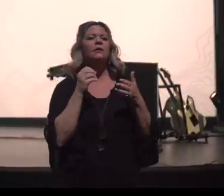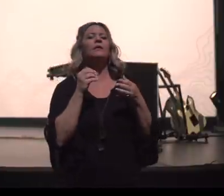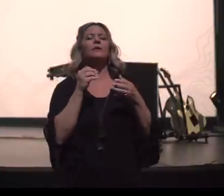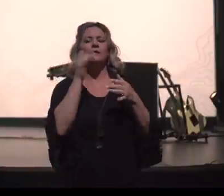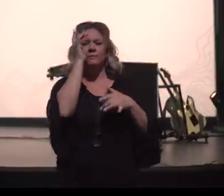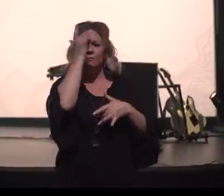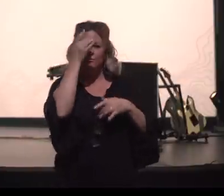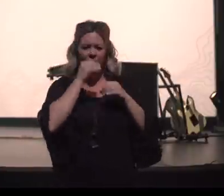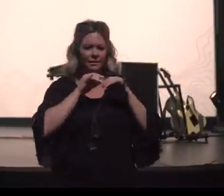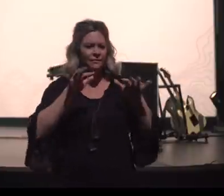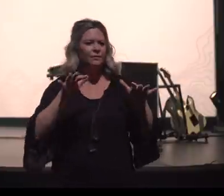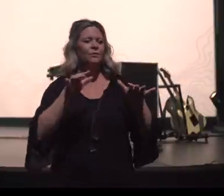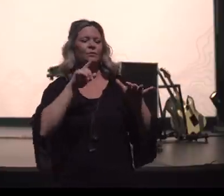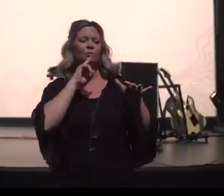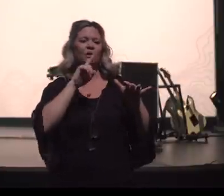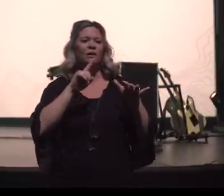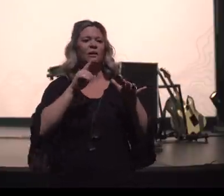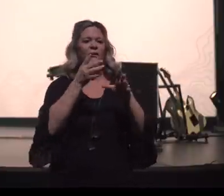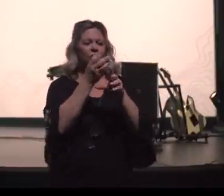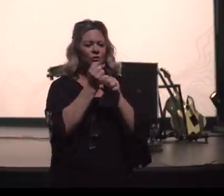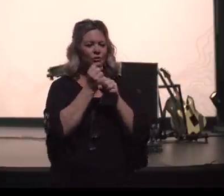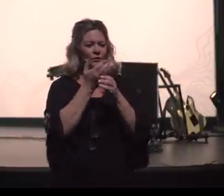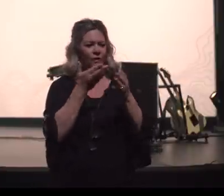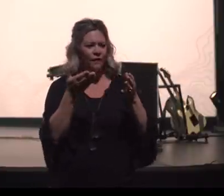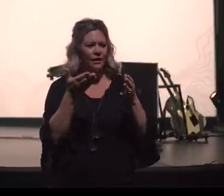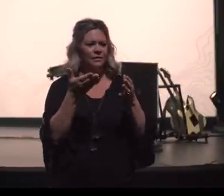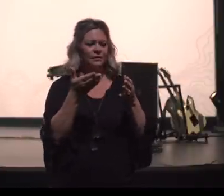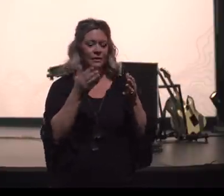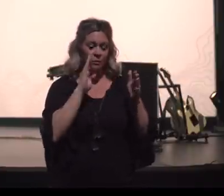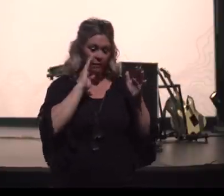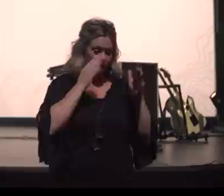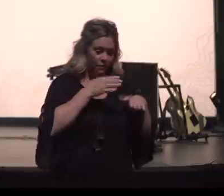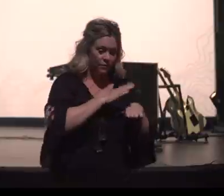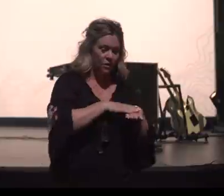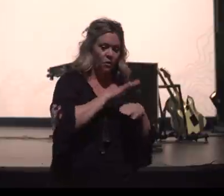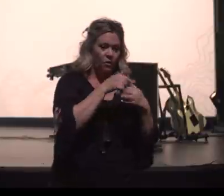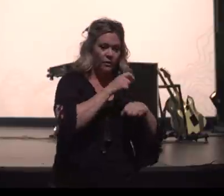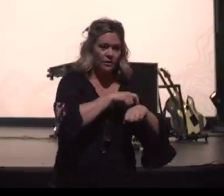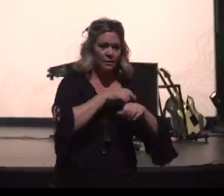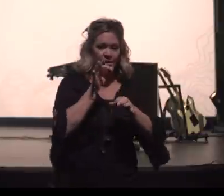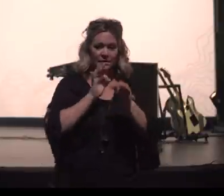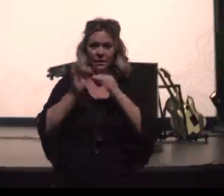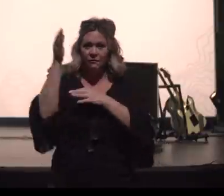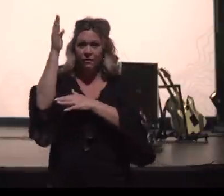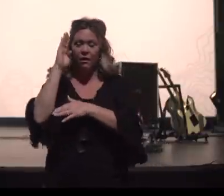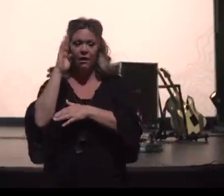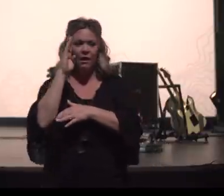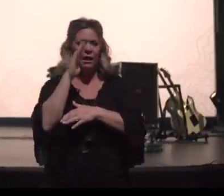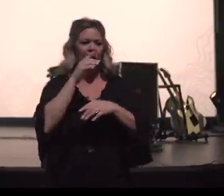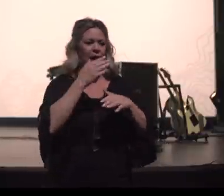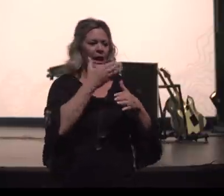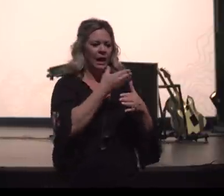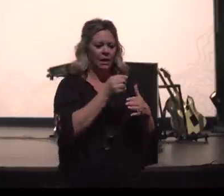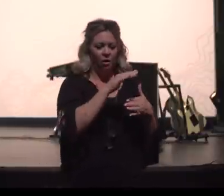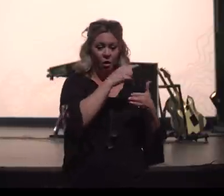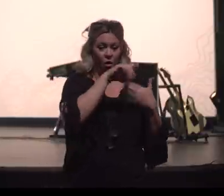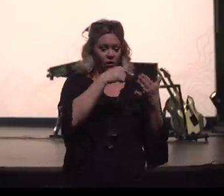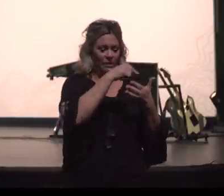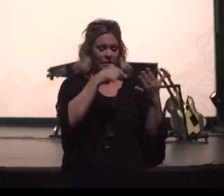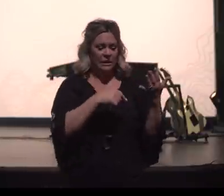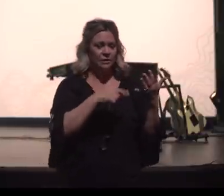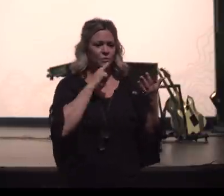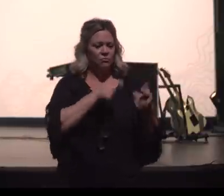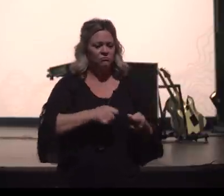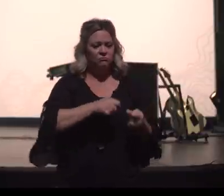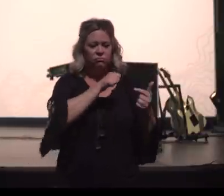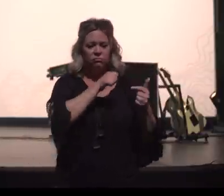away those things that some of you began to put in place of focusing on God. It even began to strip away some of the coping mechanisms